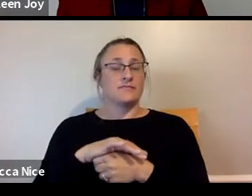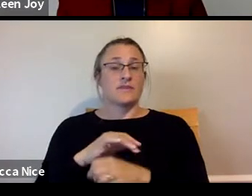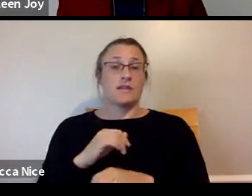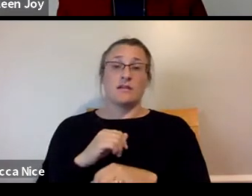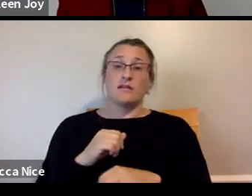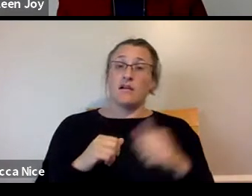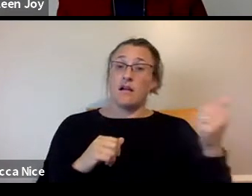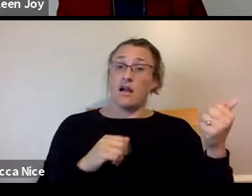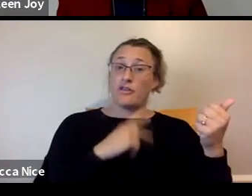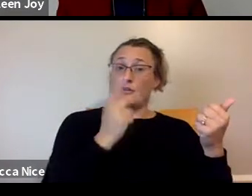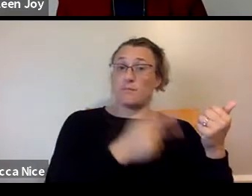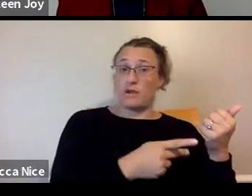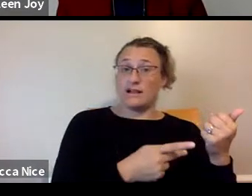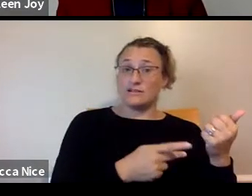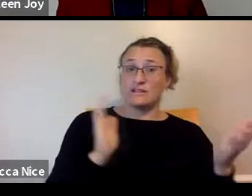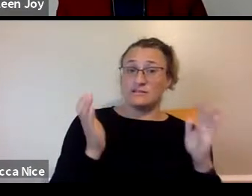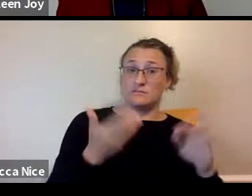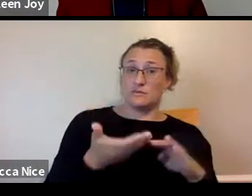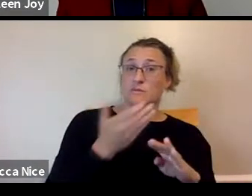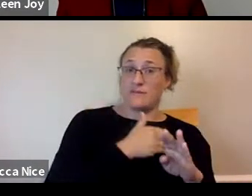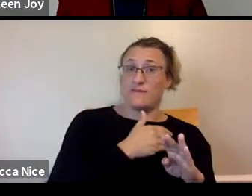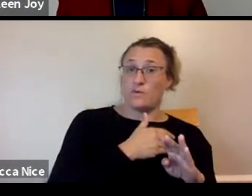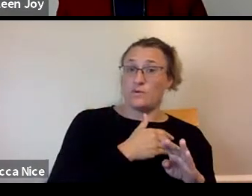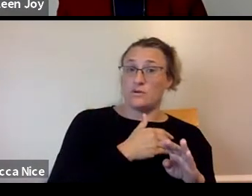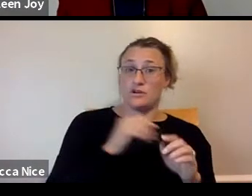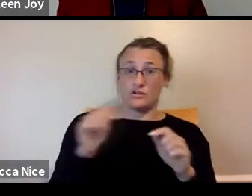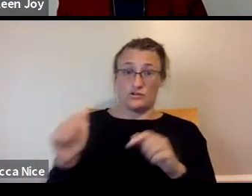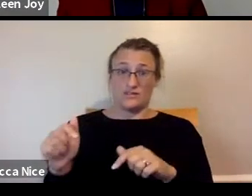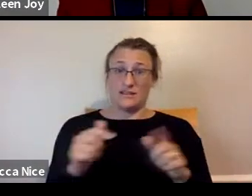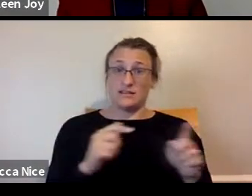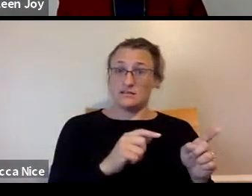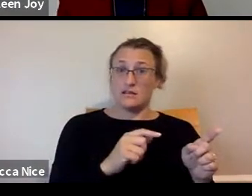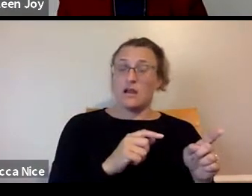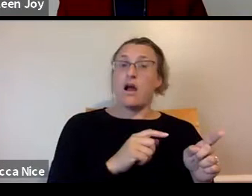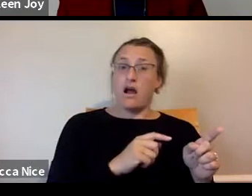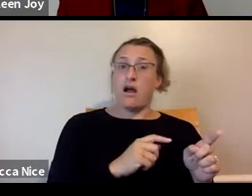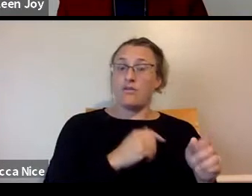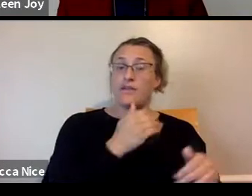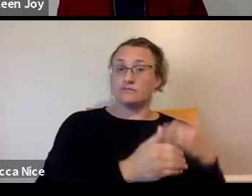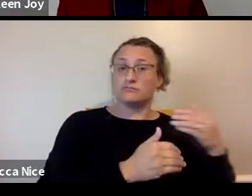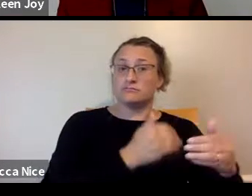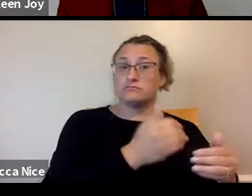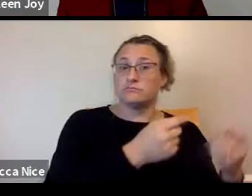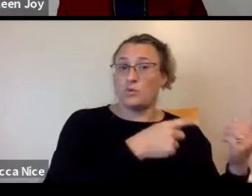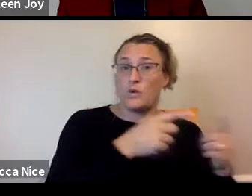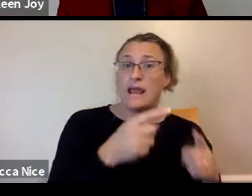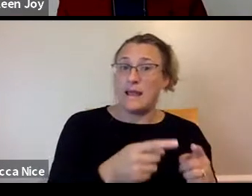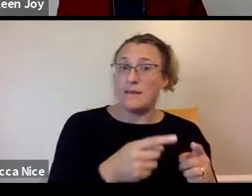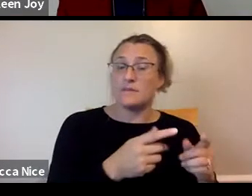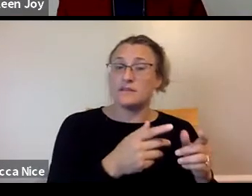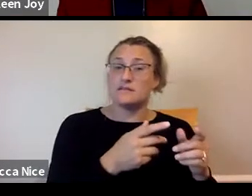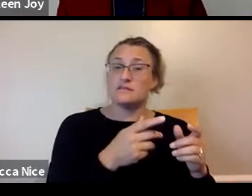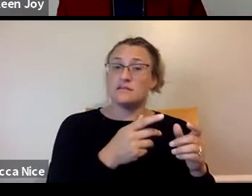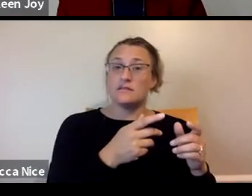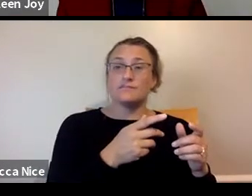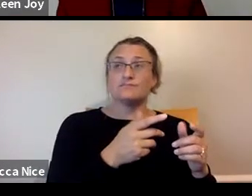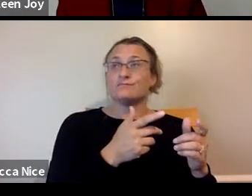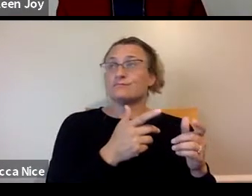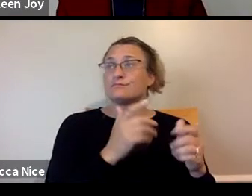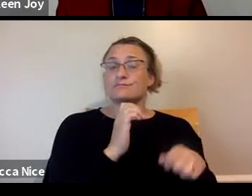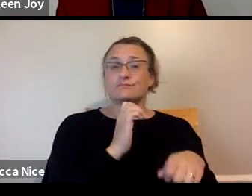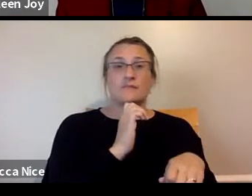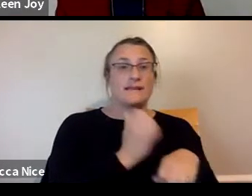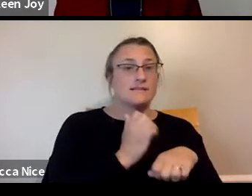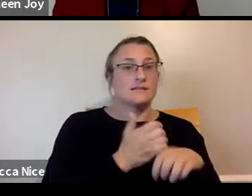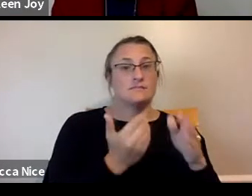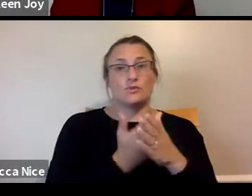this, they're outlining things that will be taking place as far as other stores or whatever that